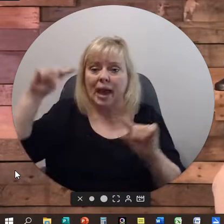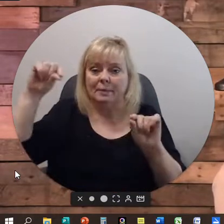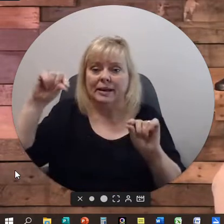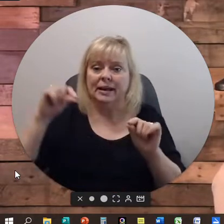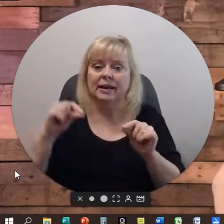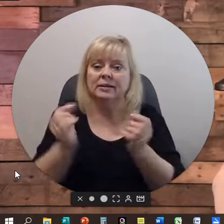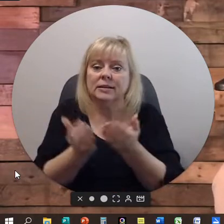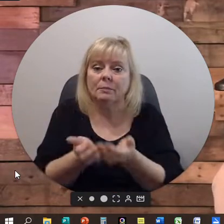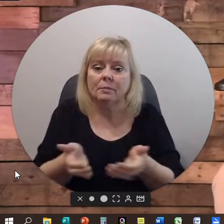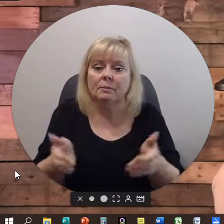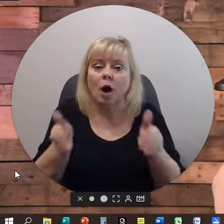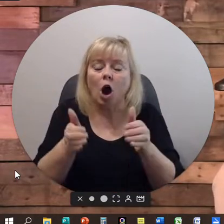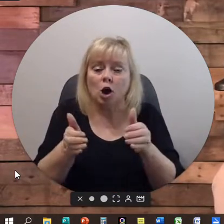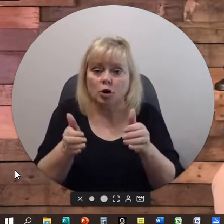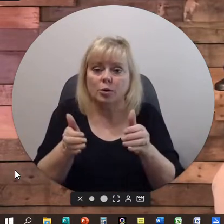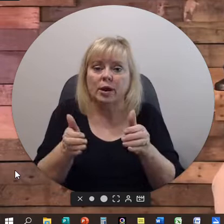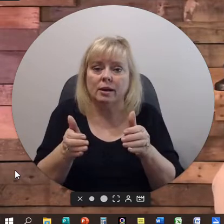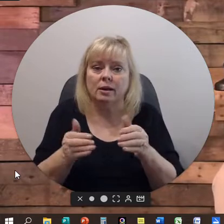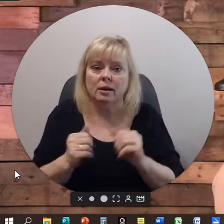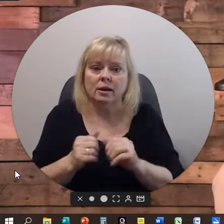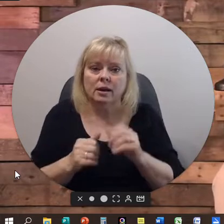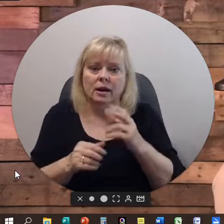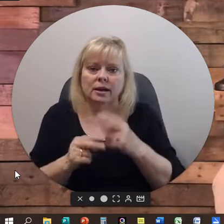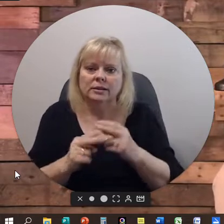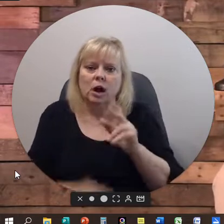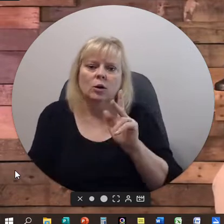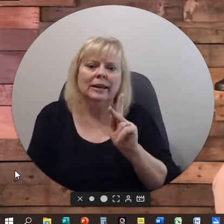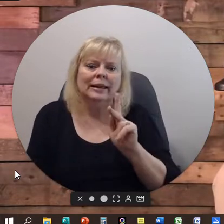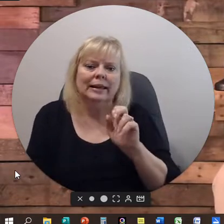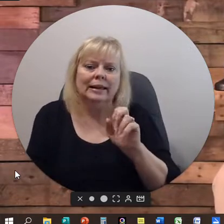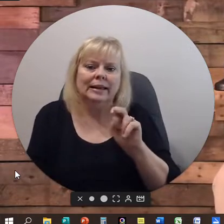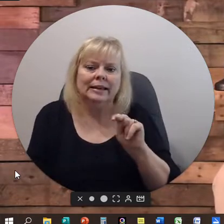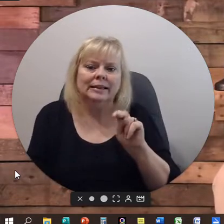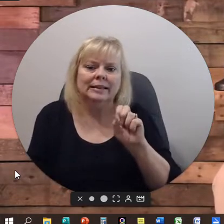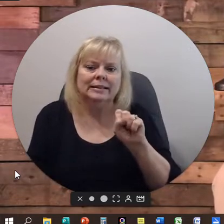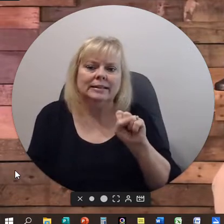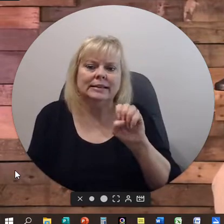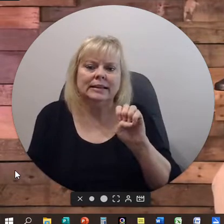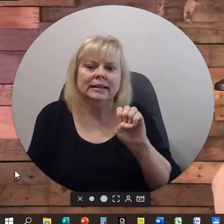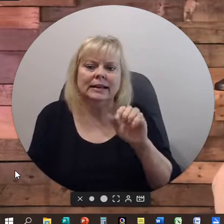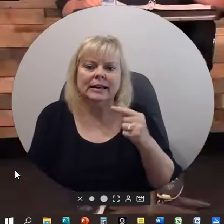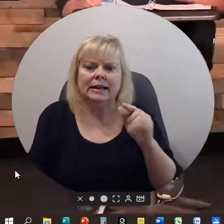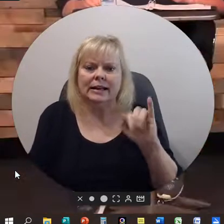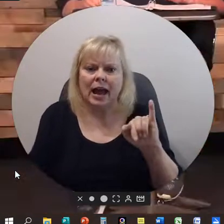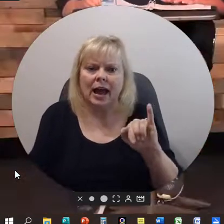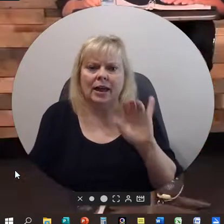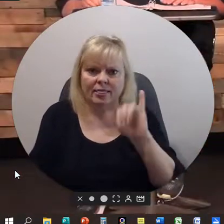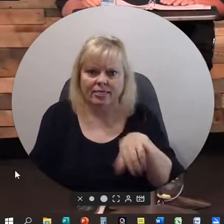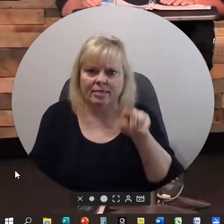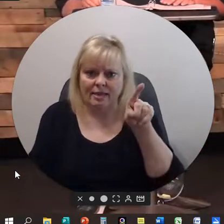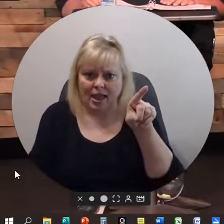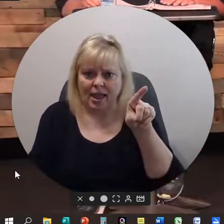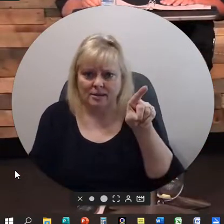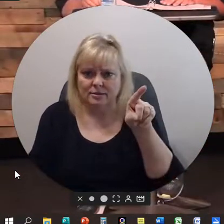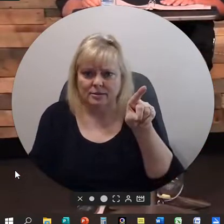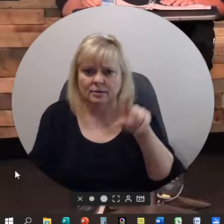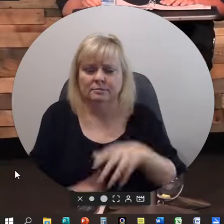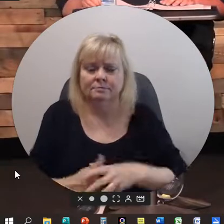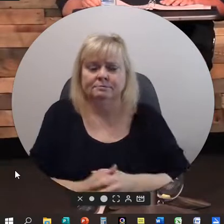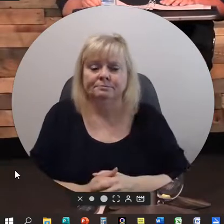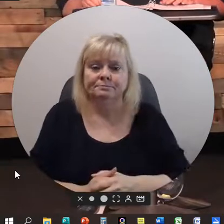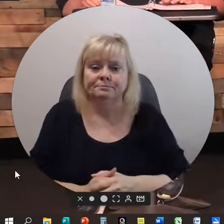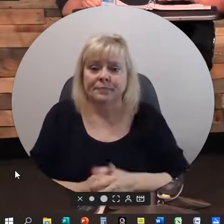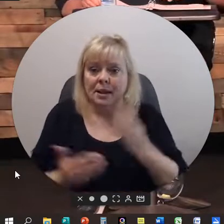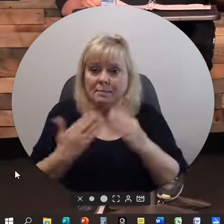I'm afraid, of kintsugi? Anybody? Okay, a couple people? Great. You may have seen the images